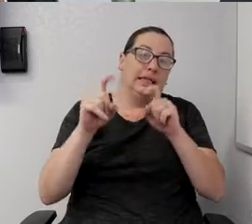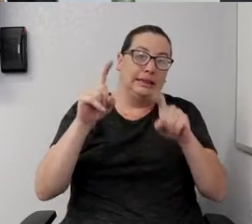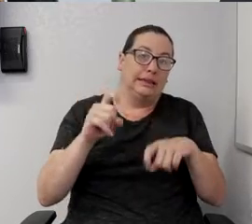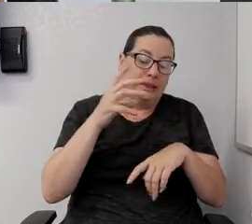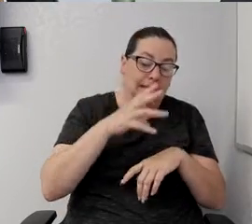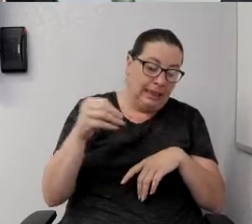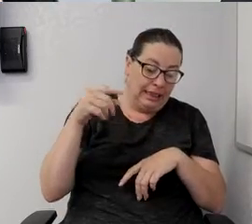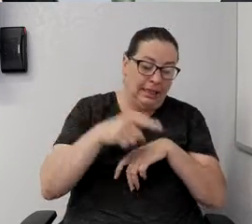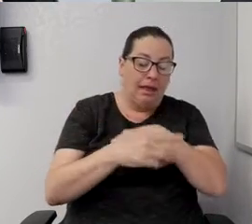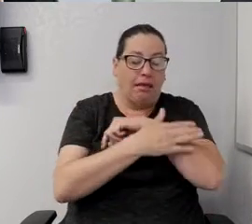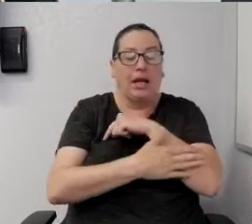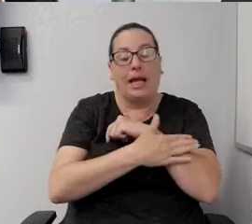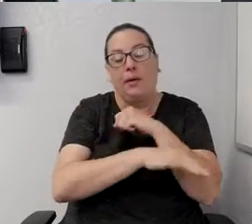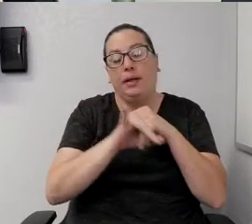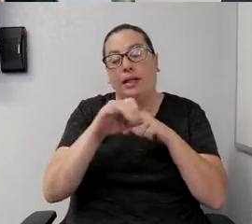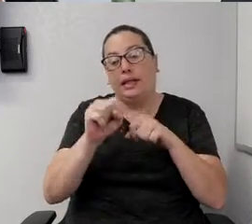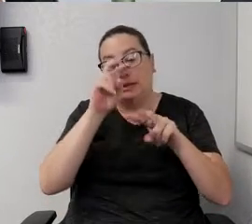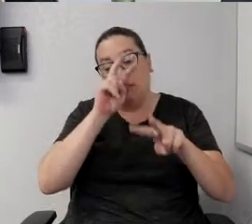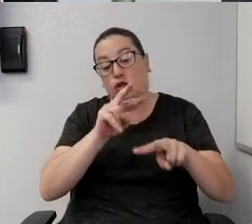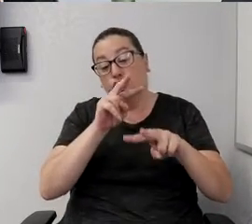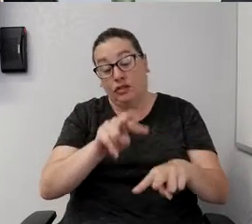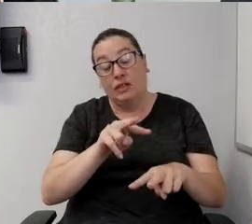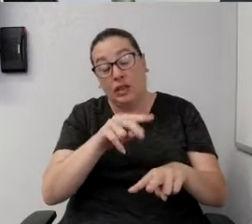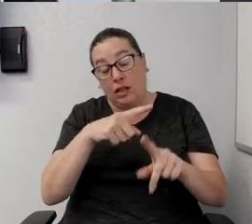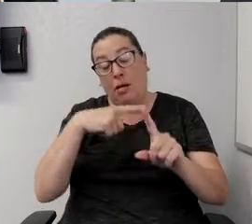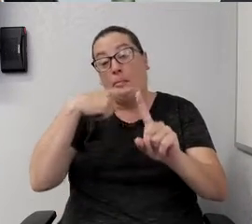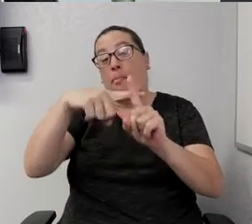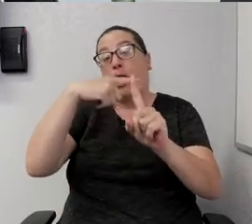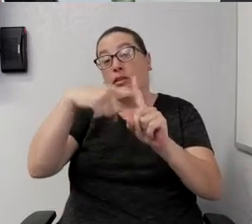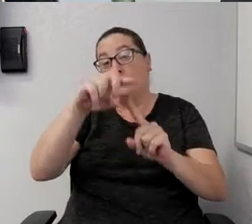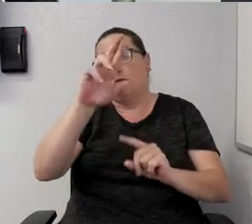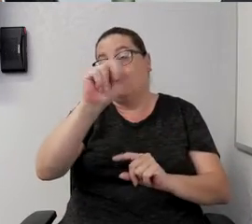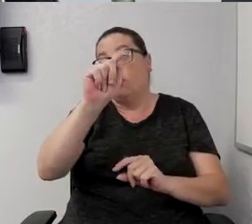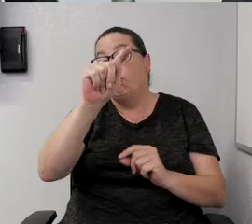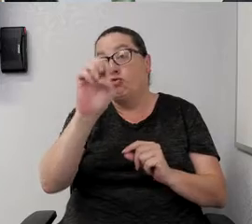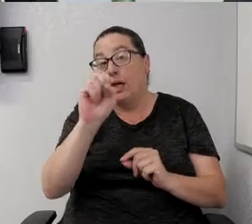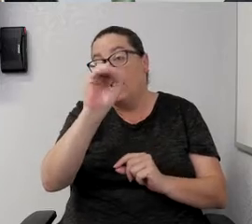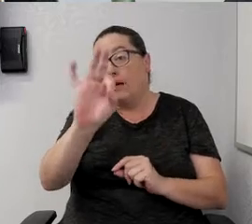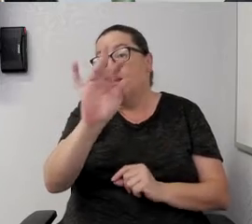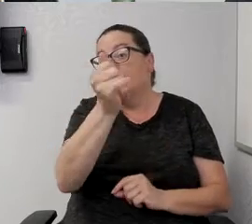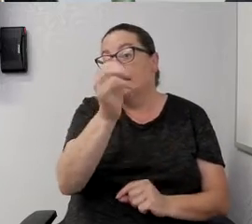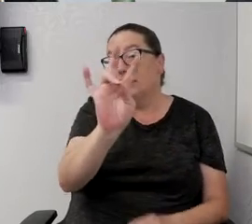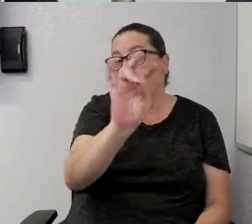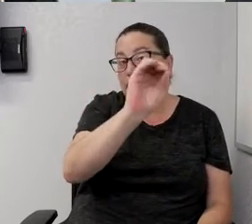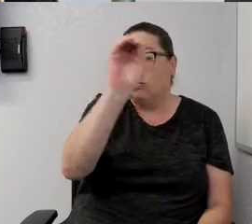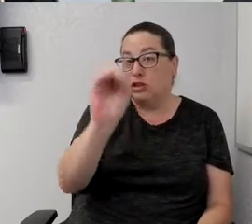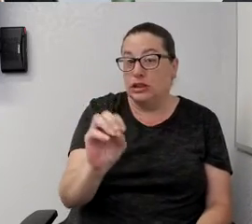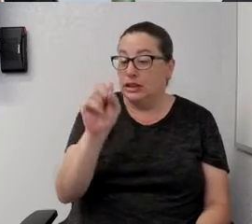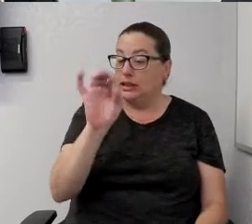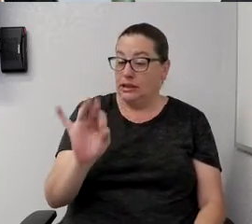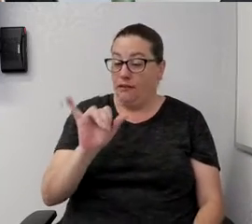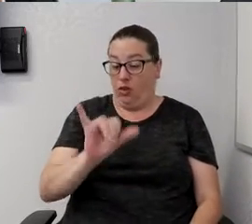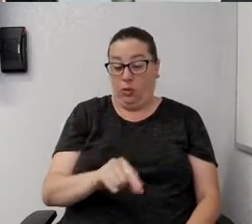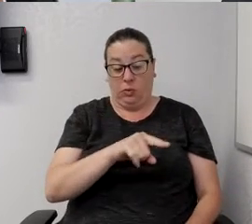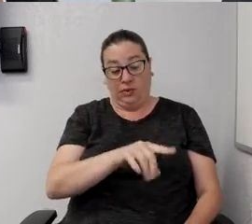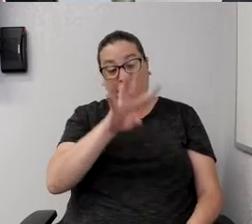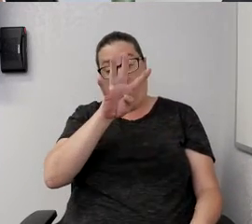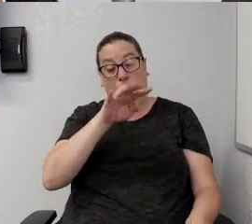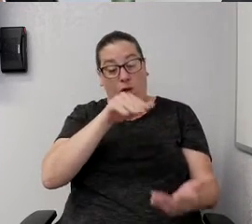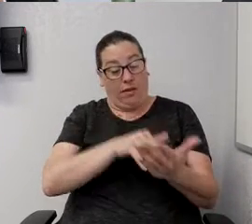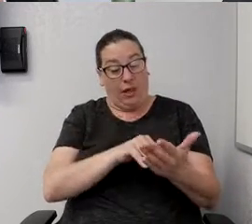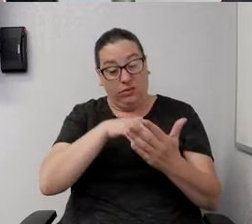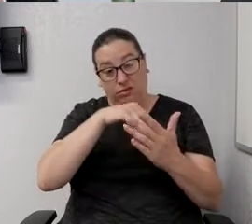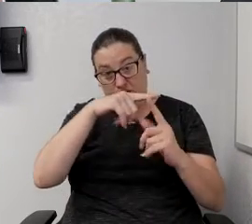a positive rate of about 17%. So of those 4,000 plus tests that they